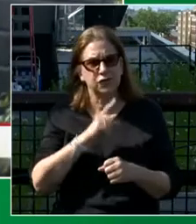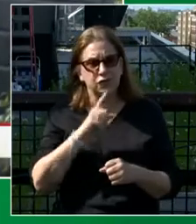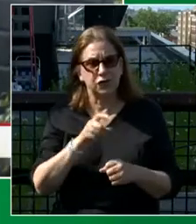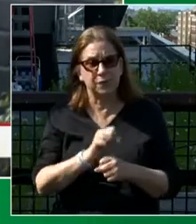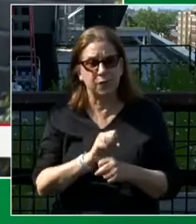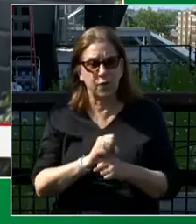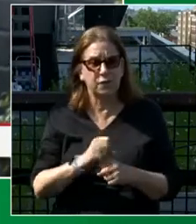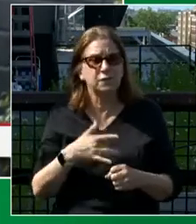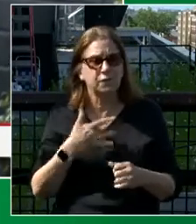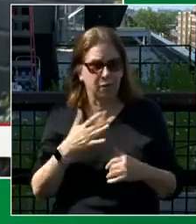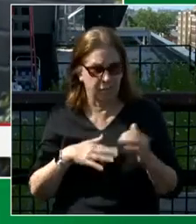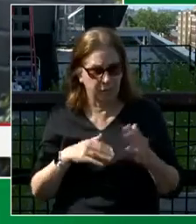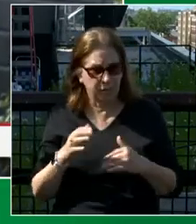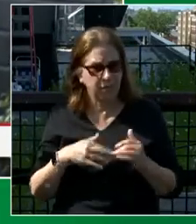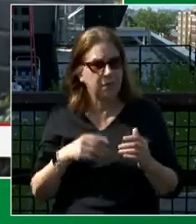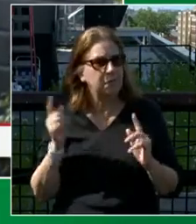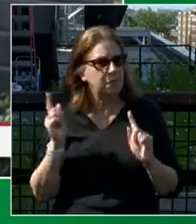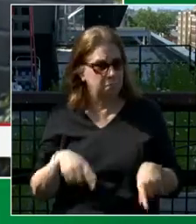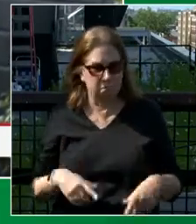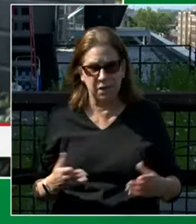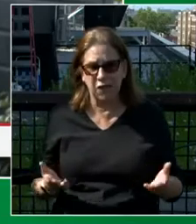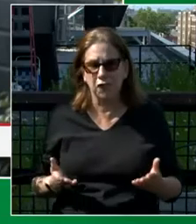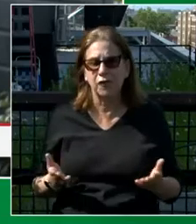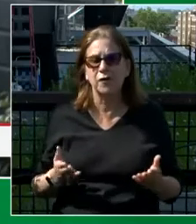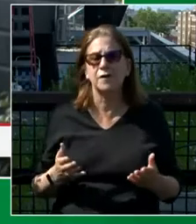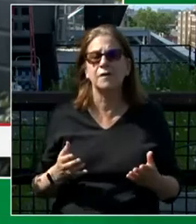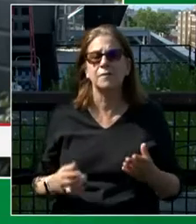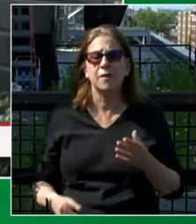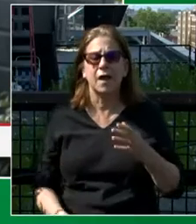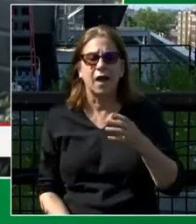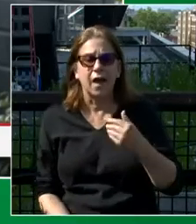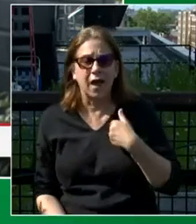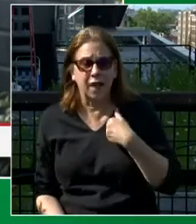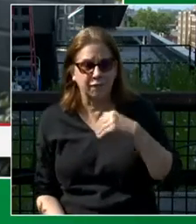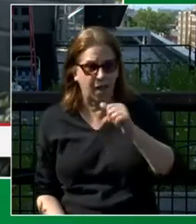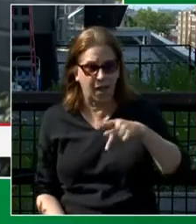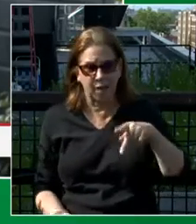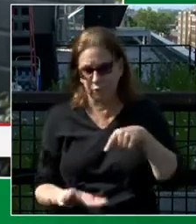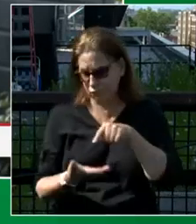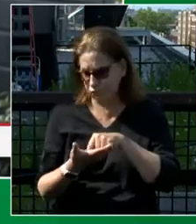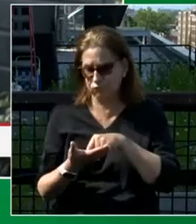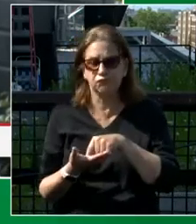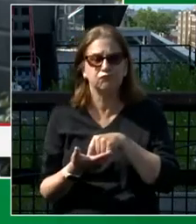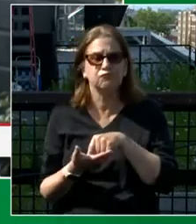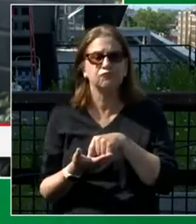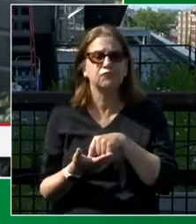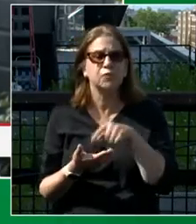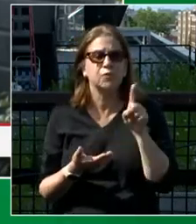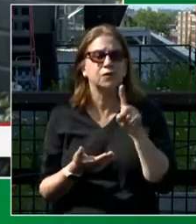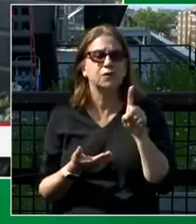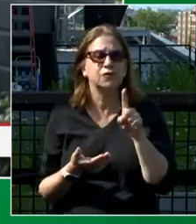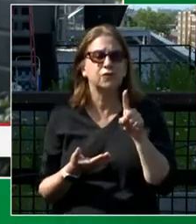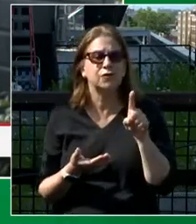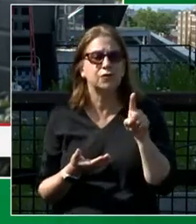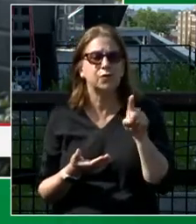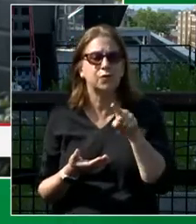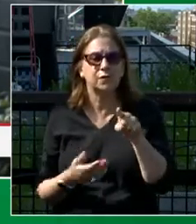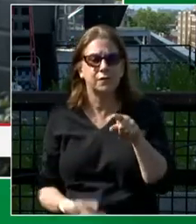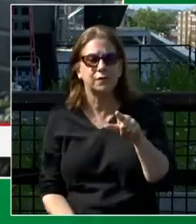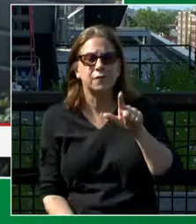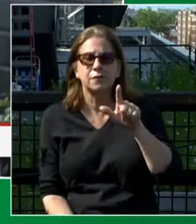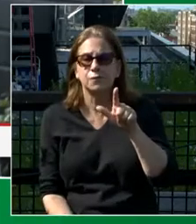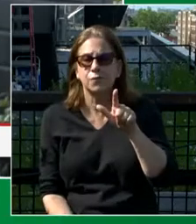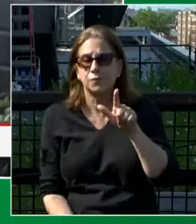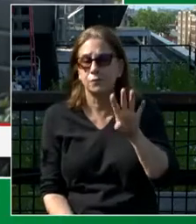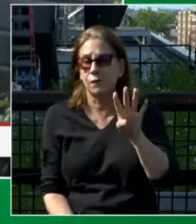epidemiologists can track our team members. We have 24/7 mental health support by our trained counselors, which is actually open to the